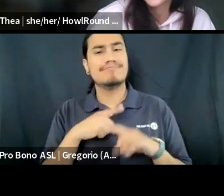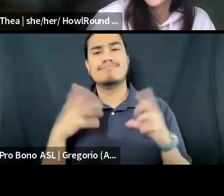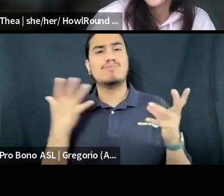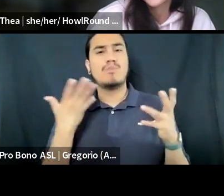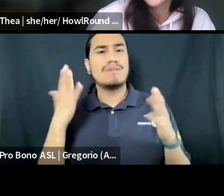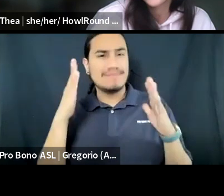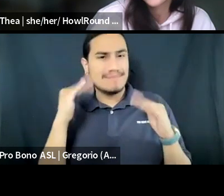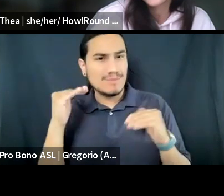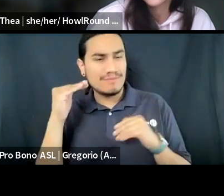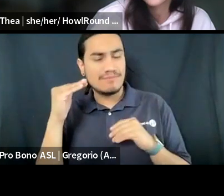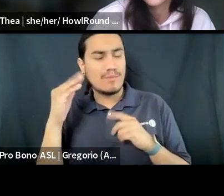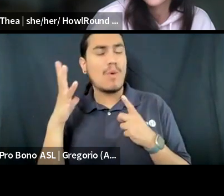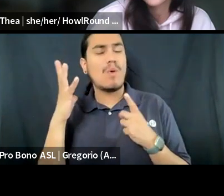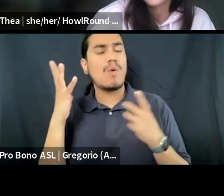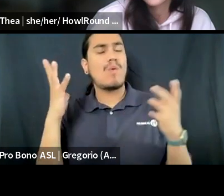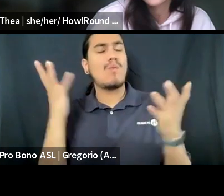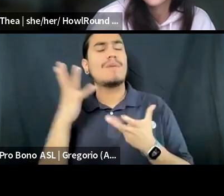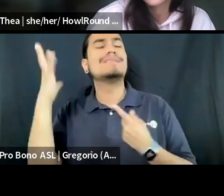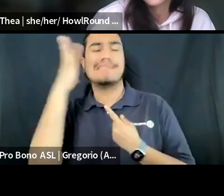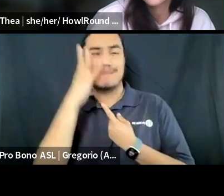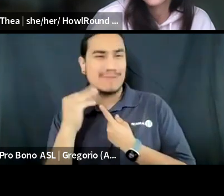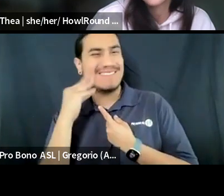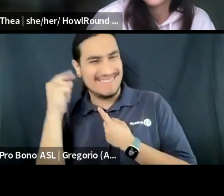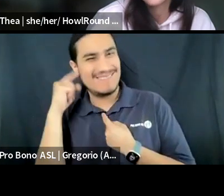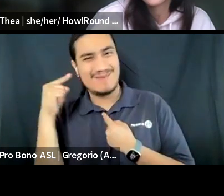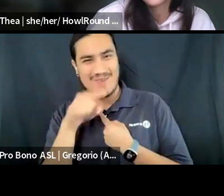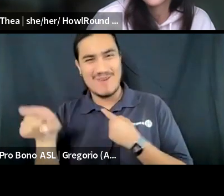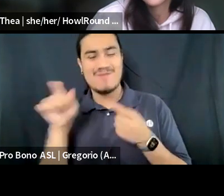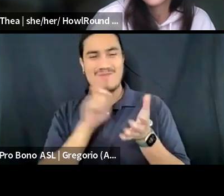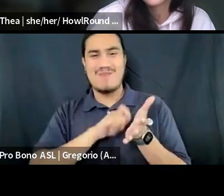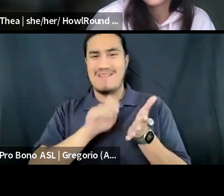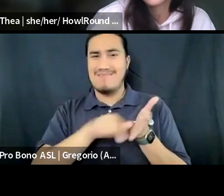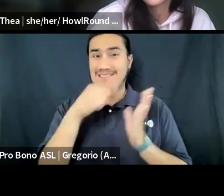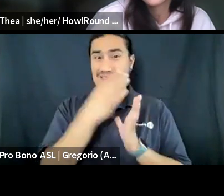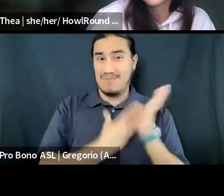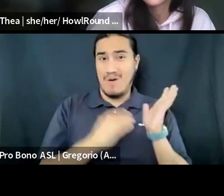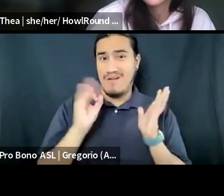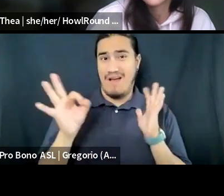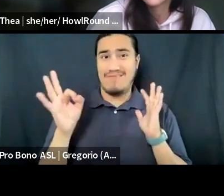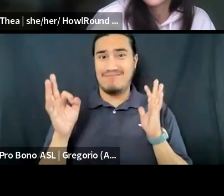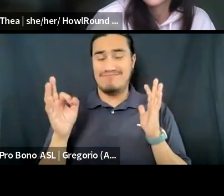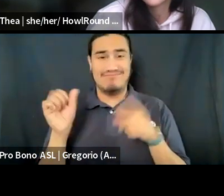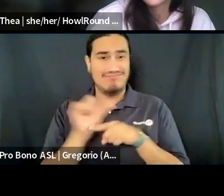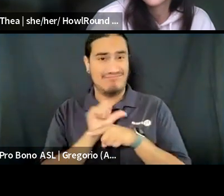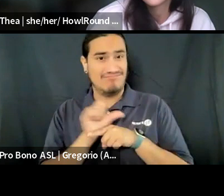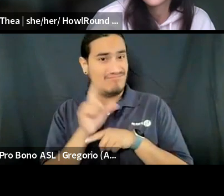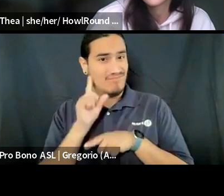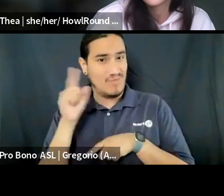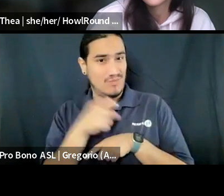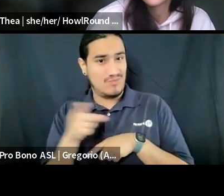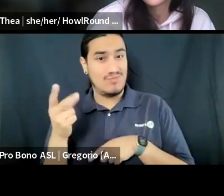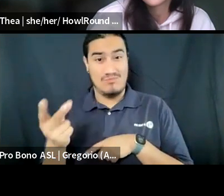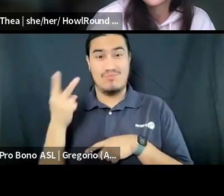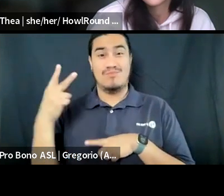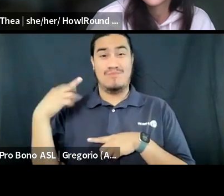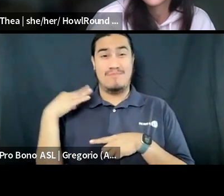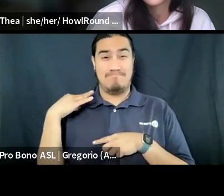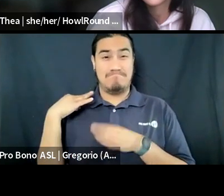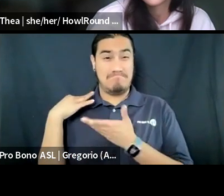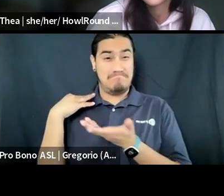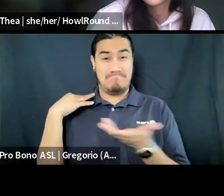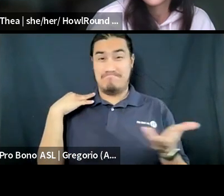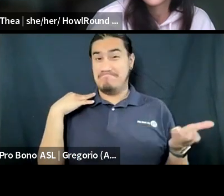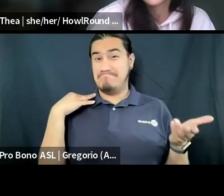for you writing this part of the exercise? Can I get 2 volunteers to share?